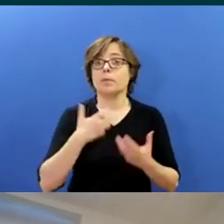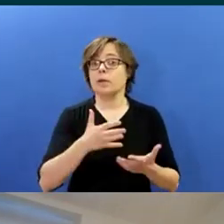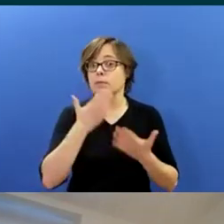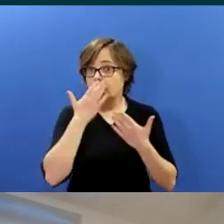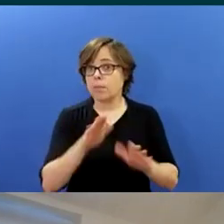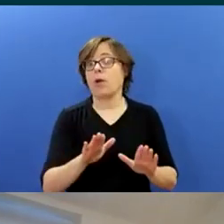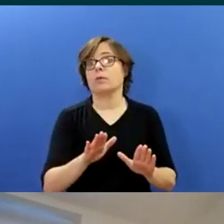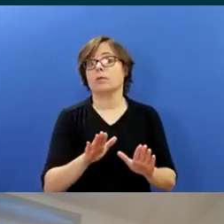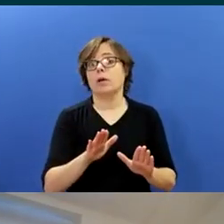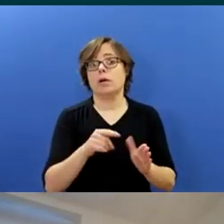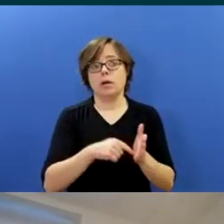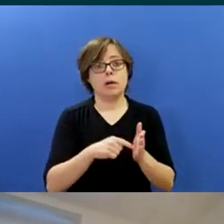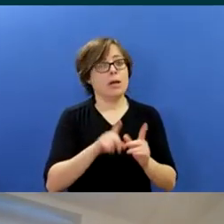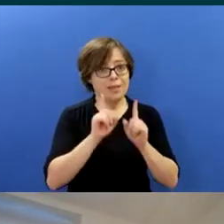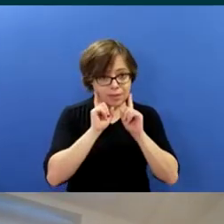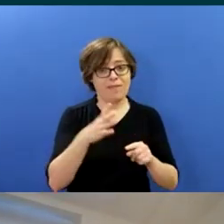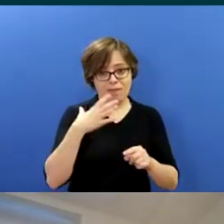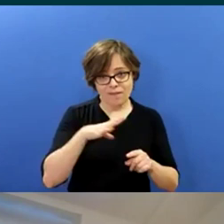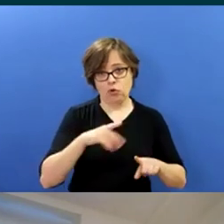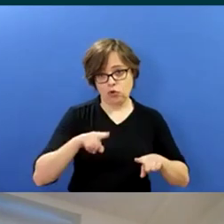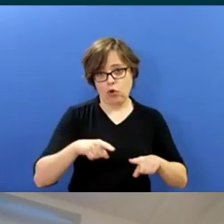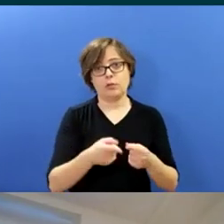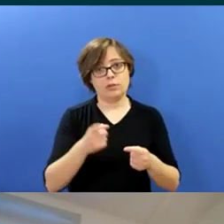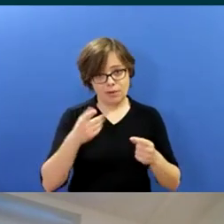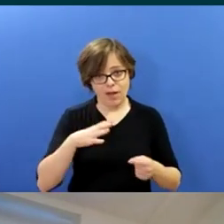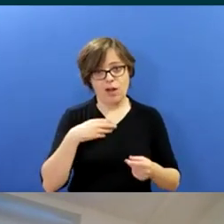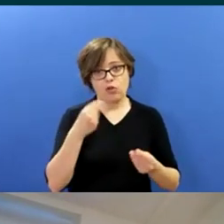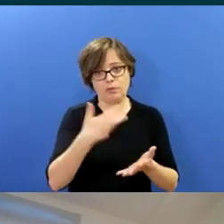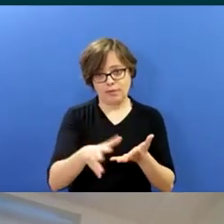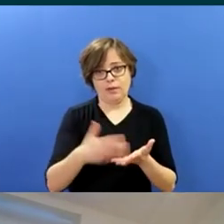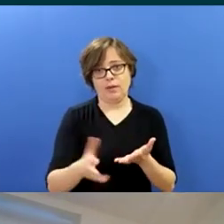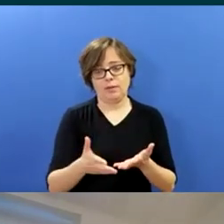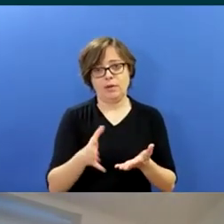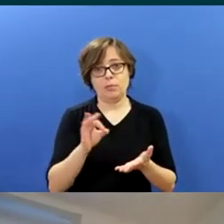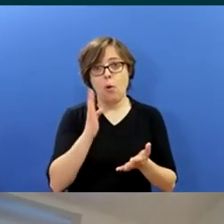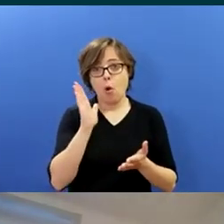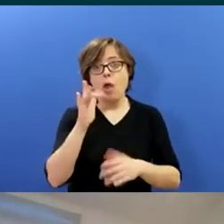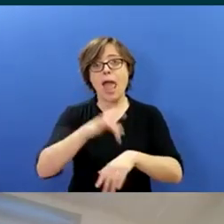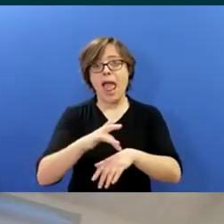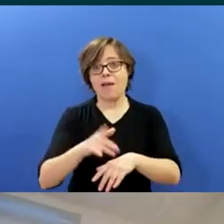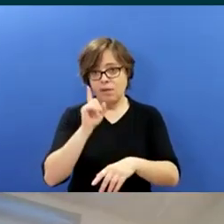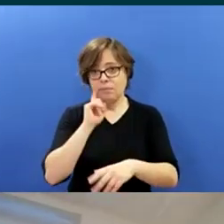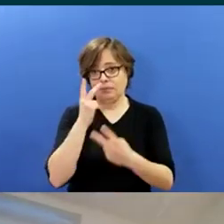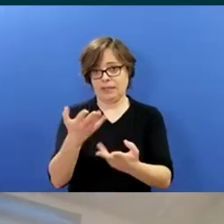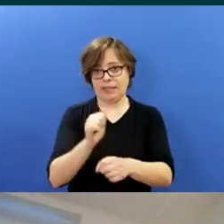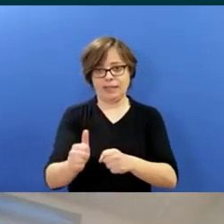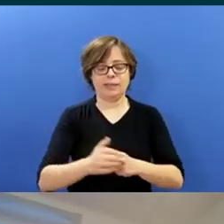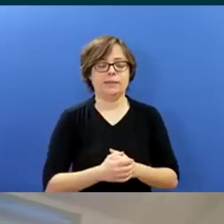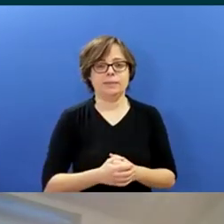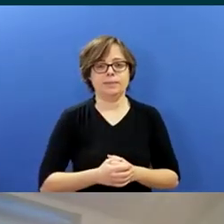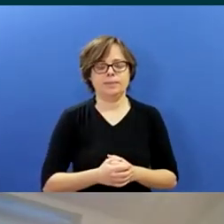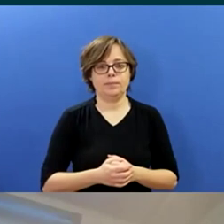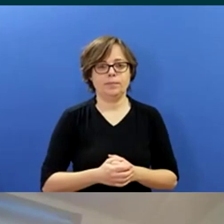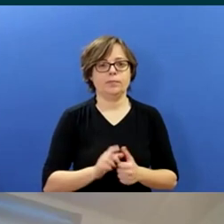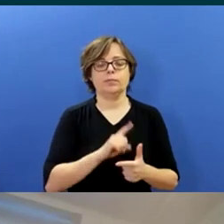to do and produce nice results. Then the combination of Decidim with on-site events